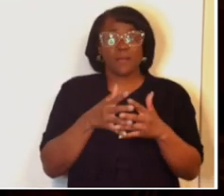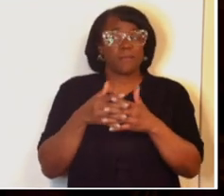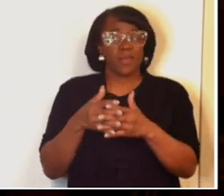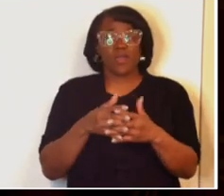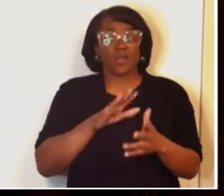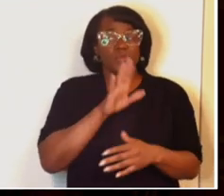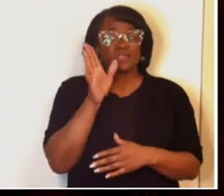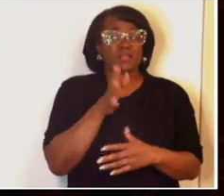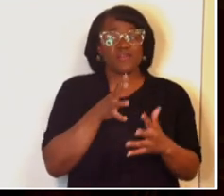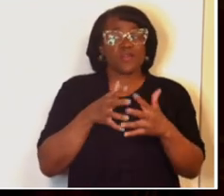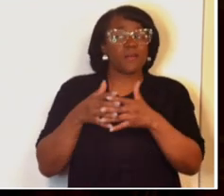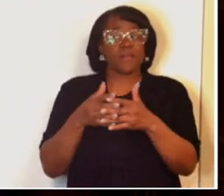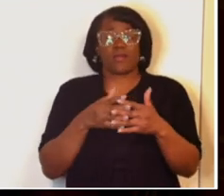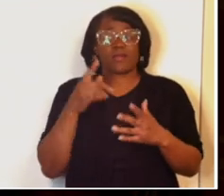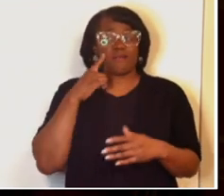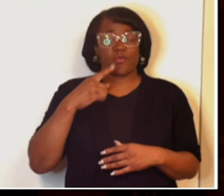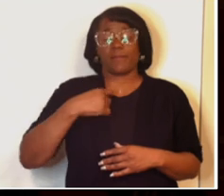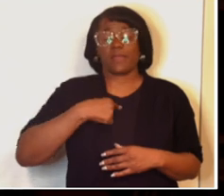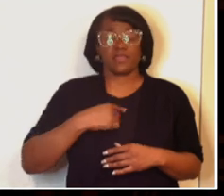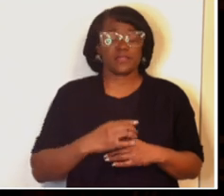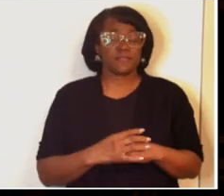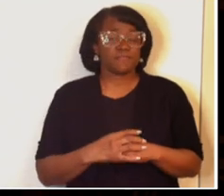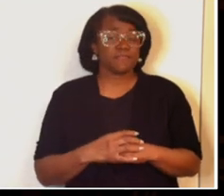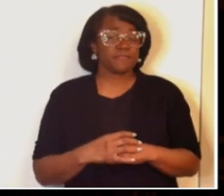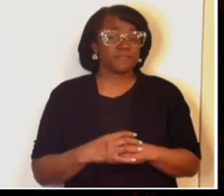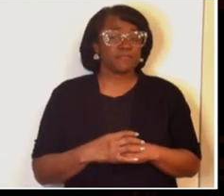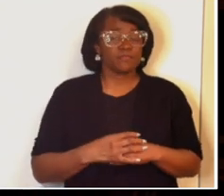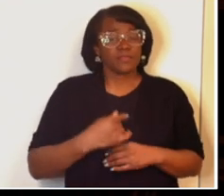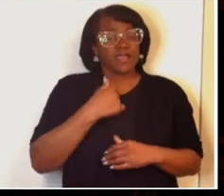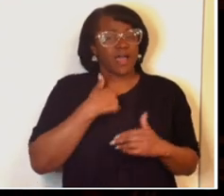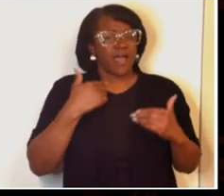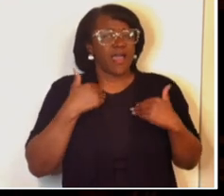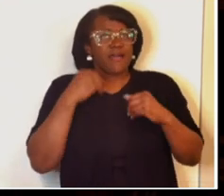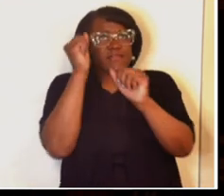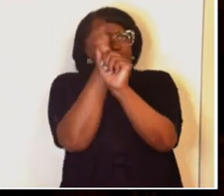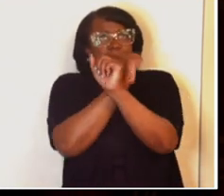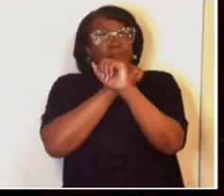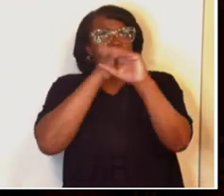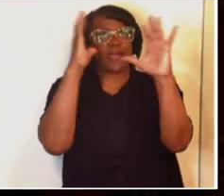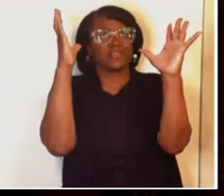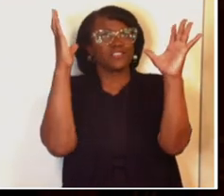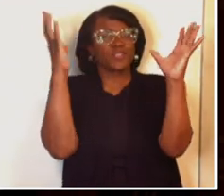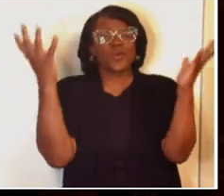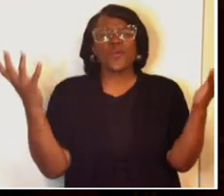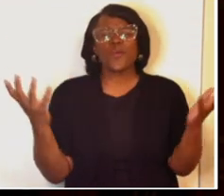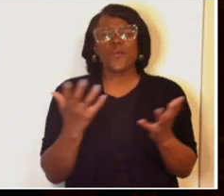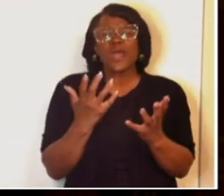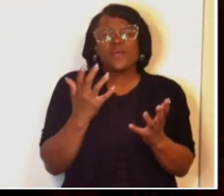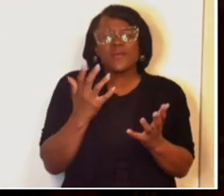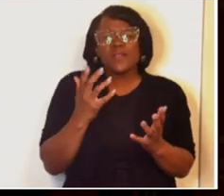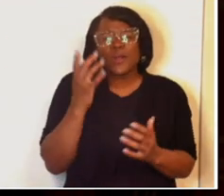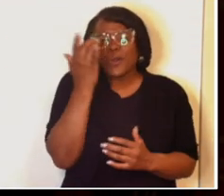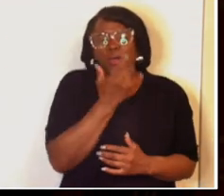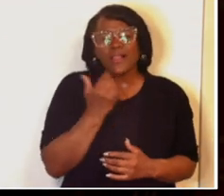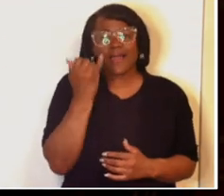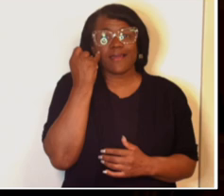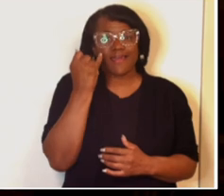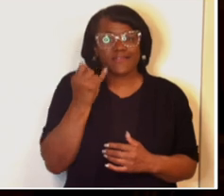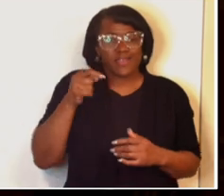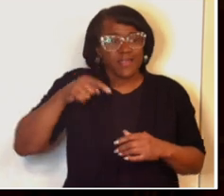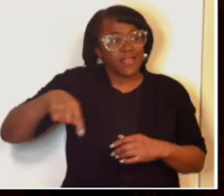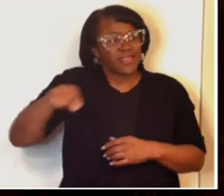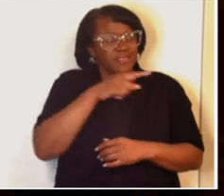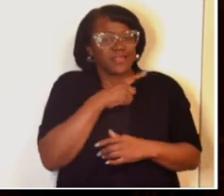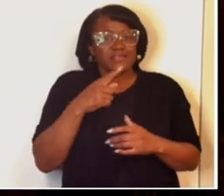America to me either. I have imagined what it would have been like if this land, which is